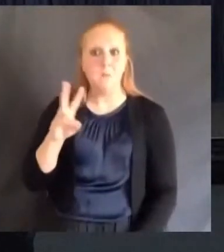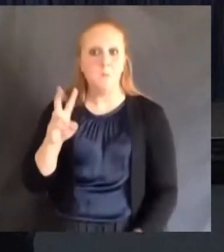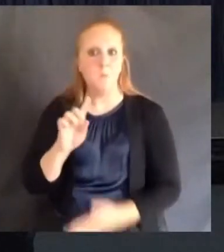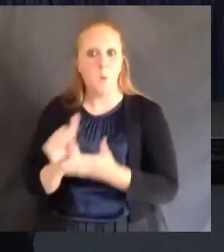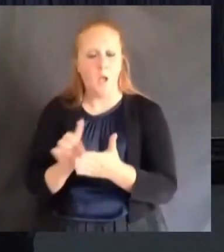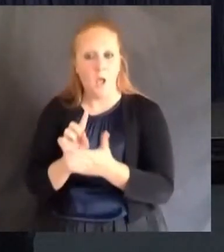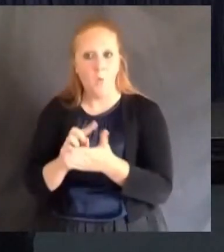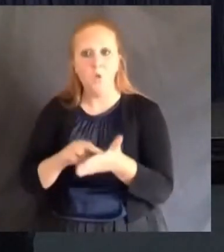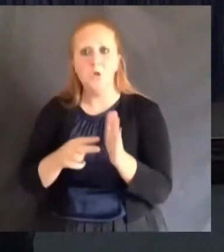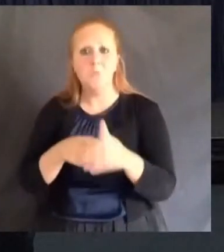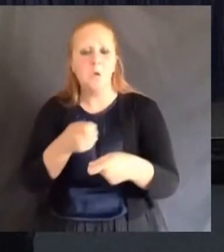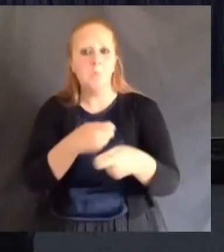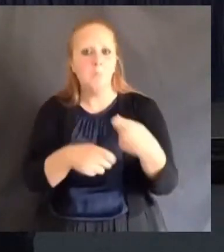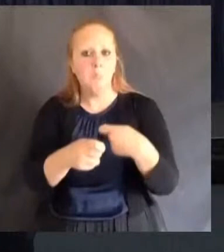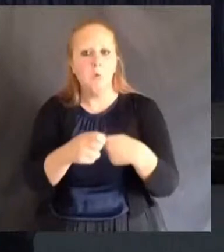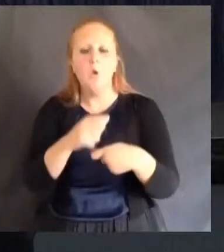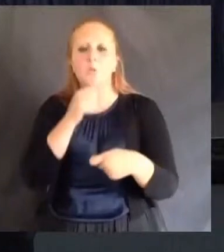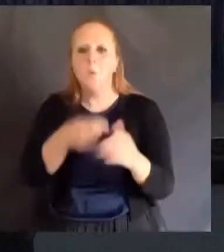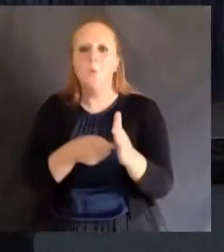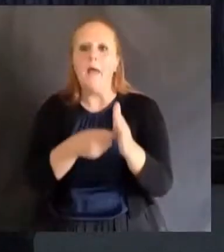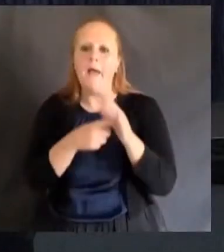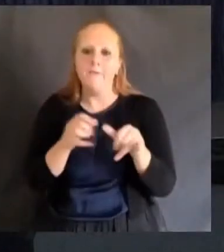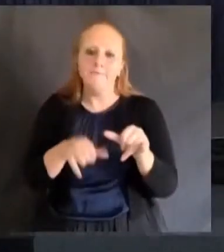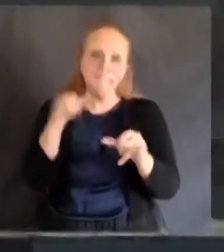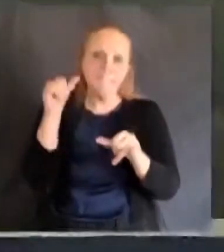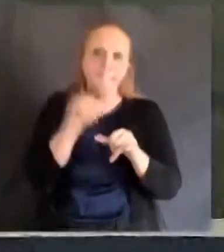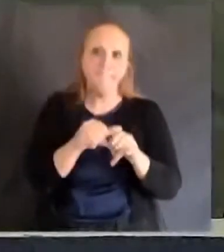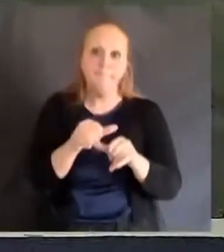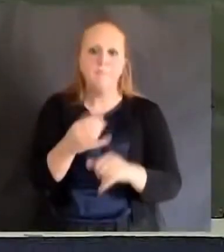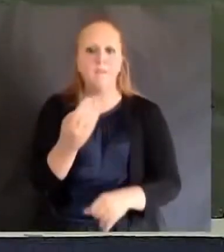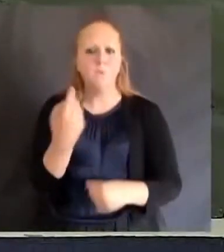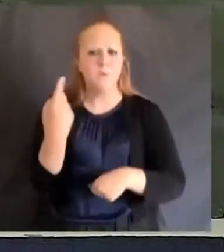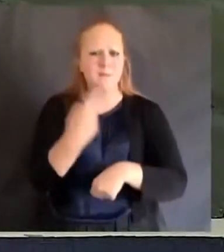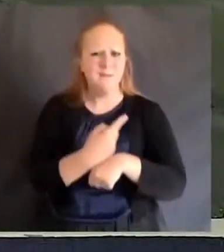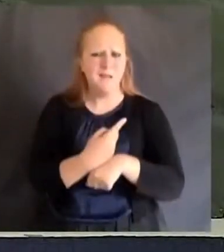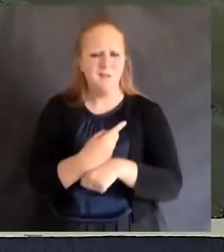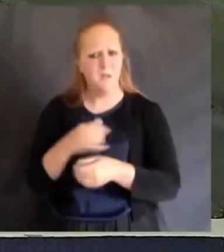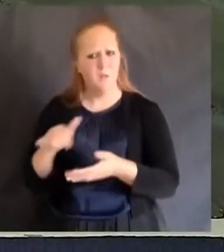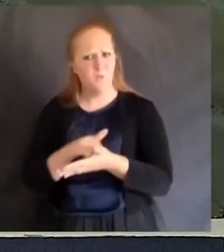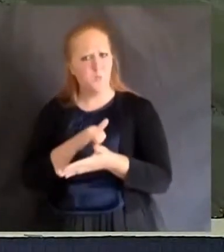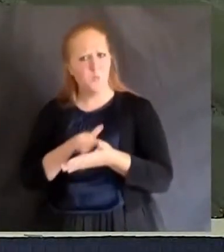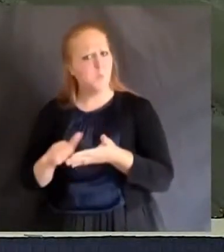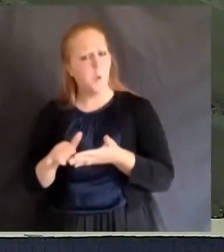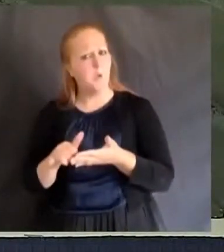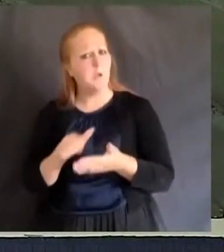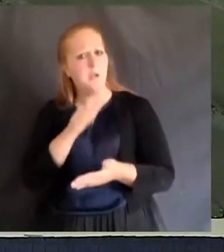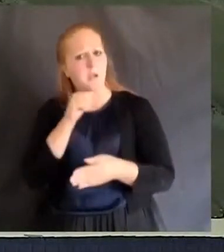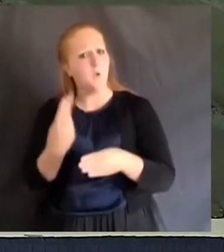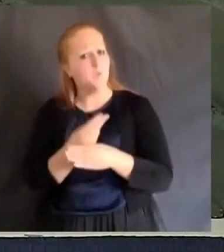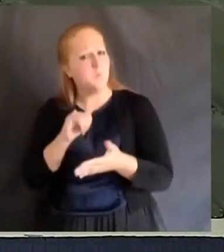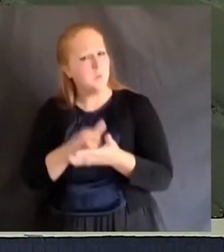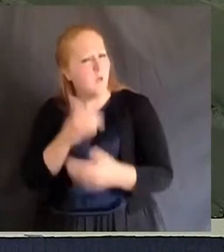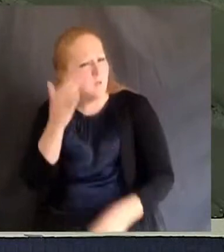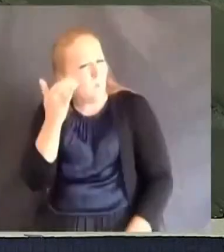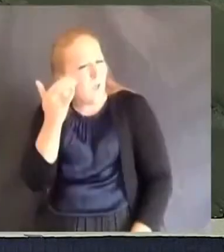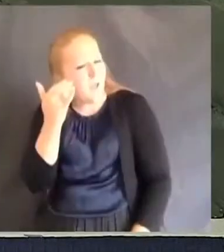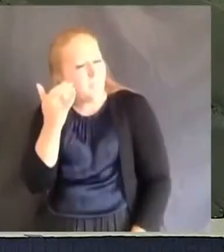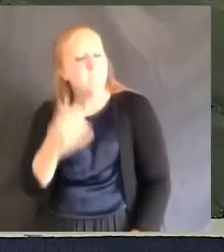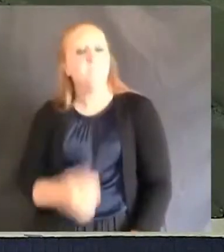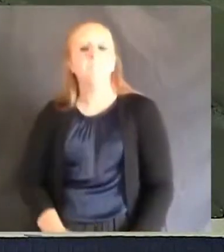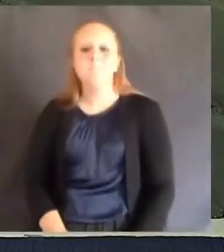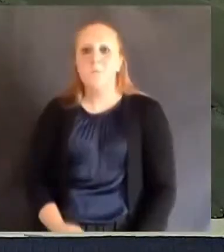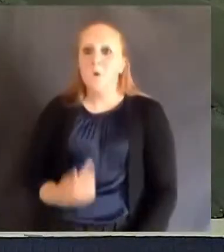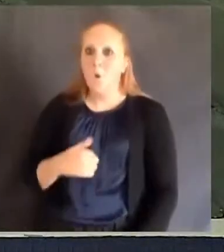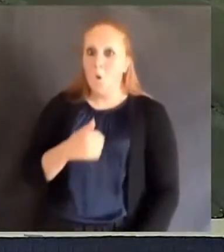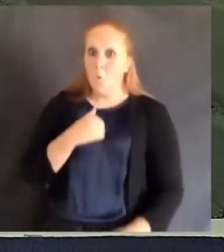substitute for, you know, having to quarantine for 14 days. Why is that not being considered? because it is being considered, but it's